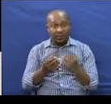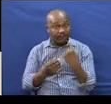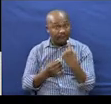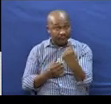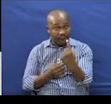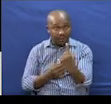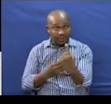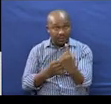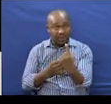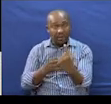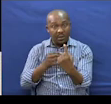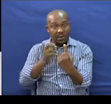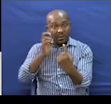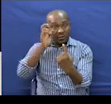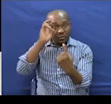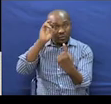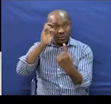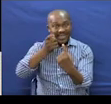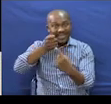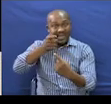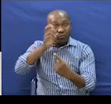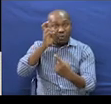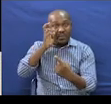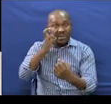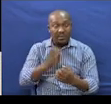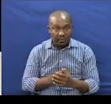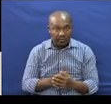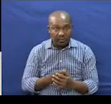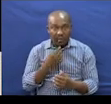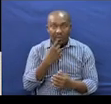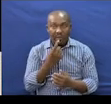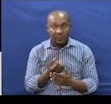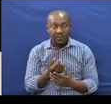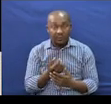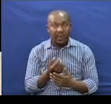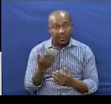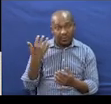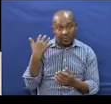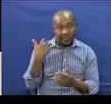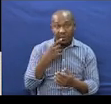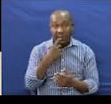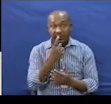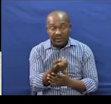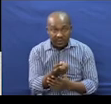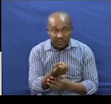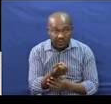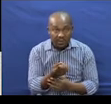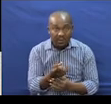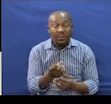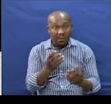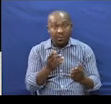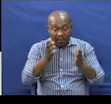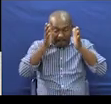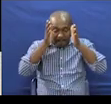subtopic. So as I said earlier, that our main